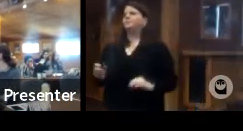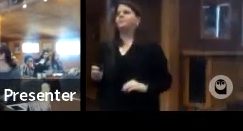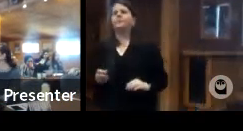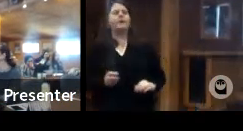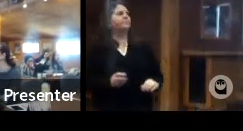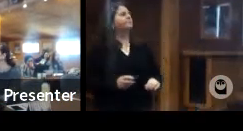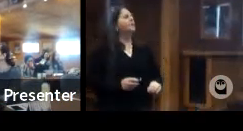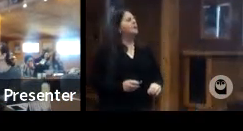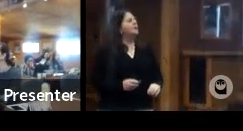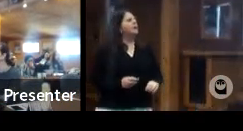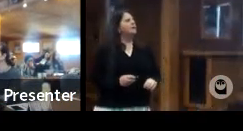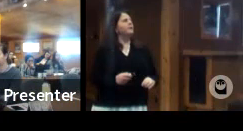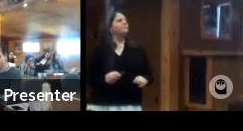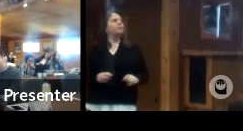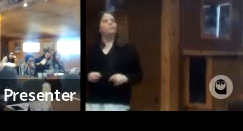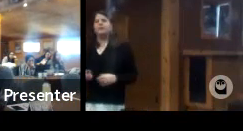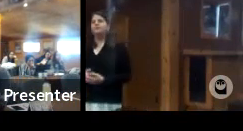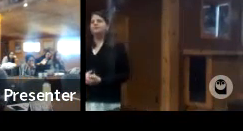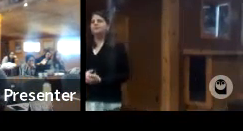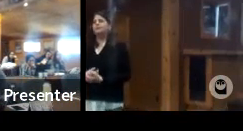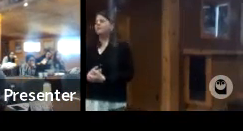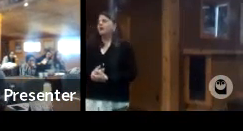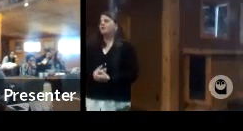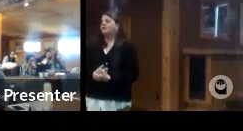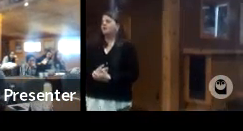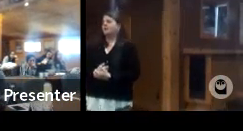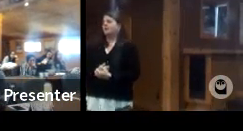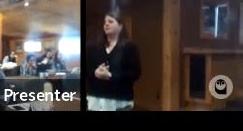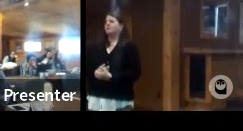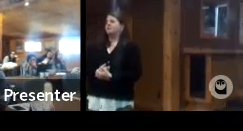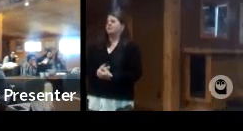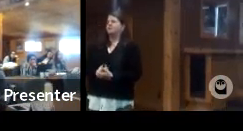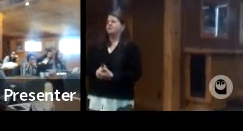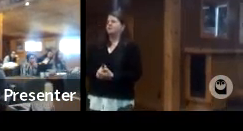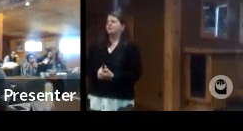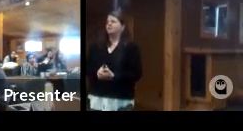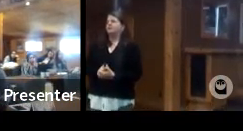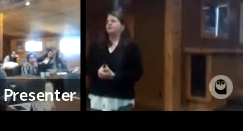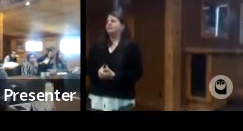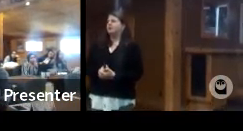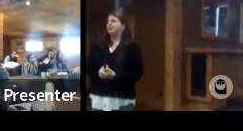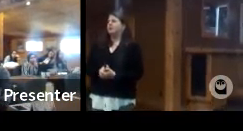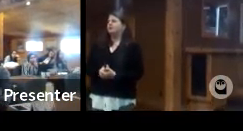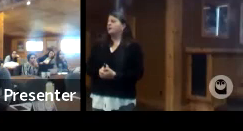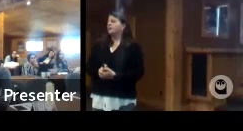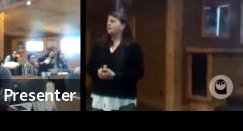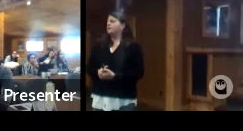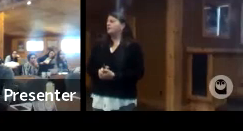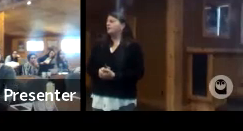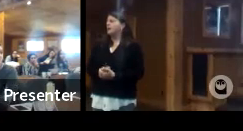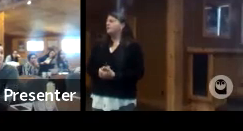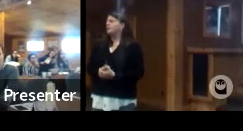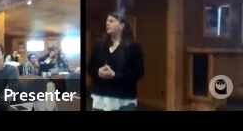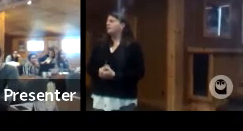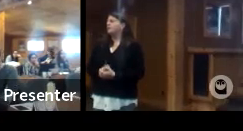good. Okay. What if you don't have a higher degree? What if you are started out